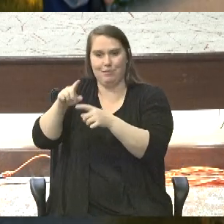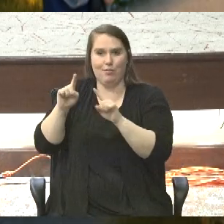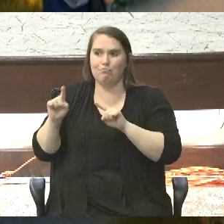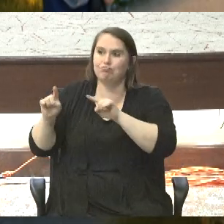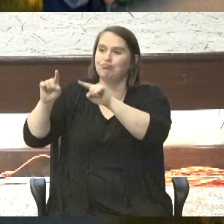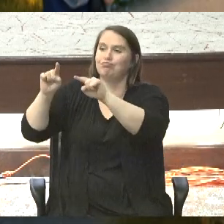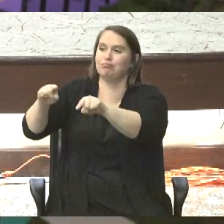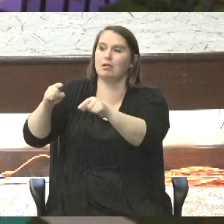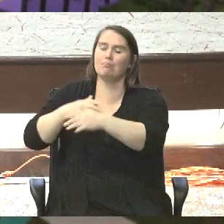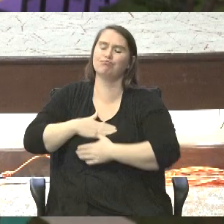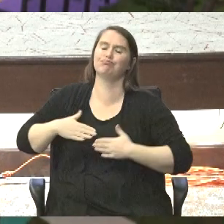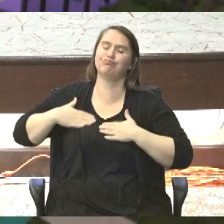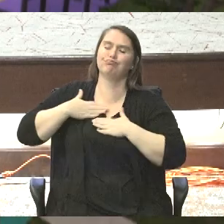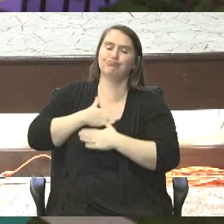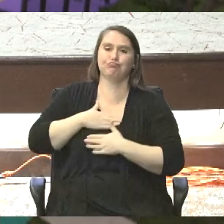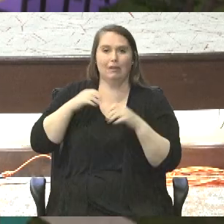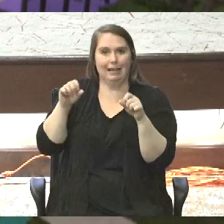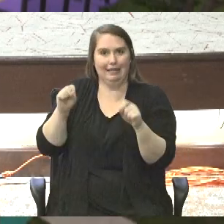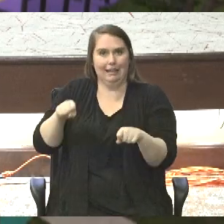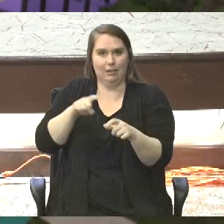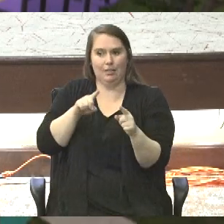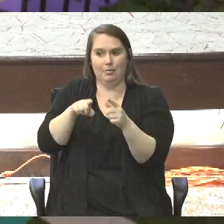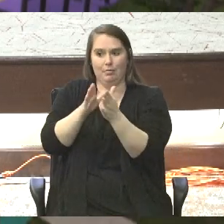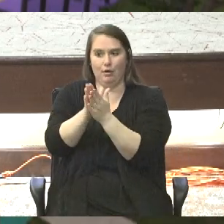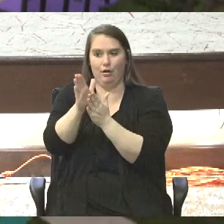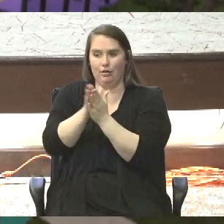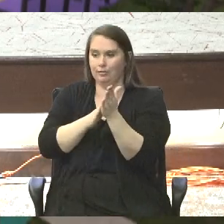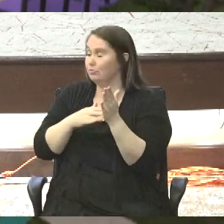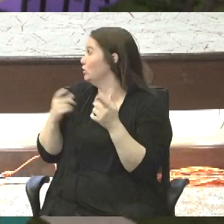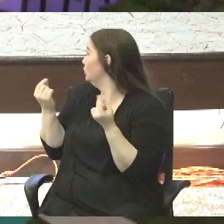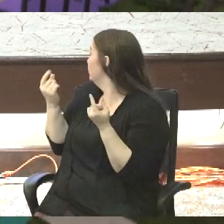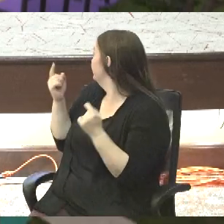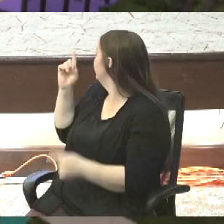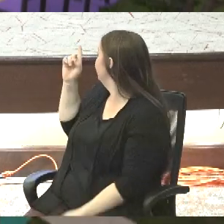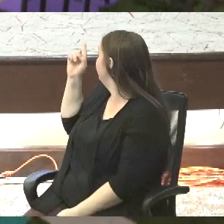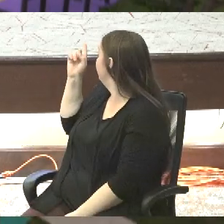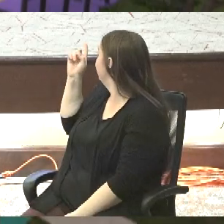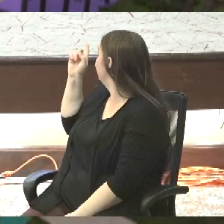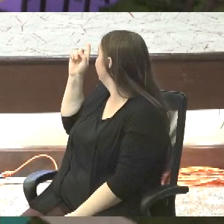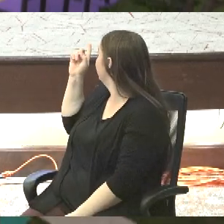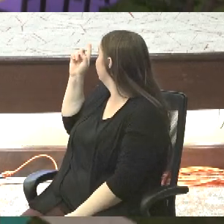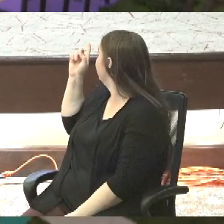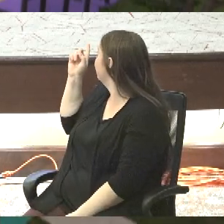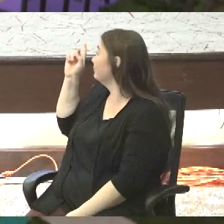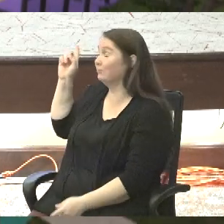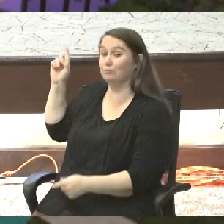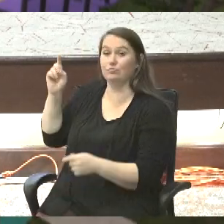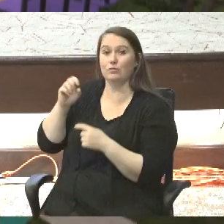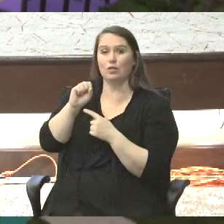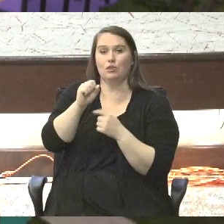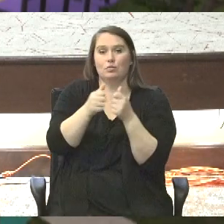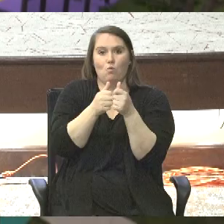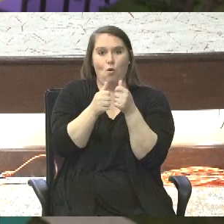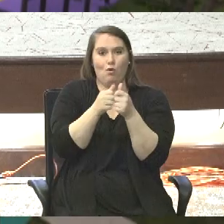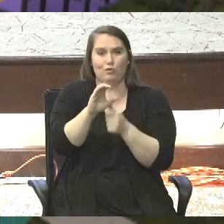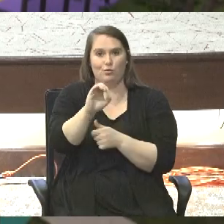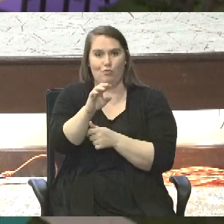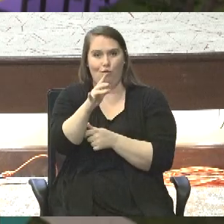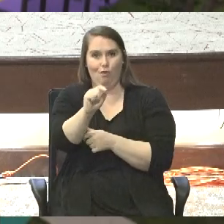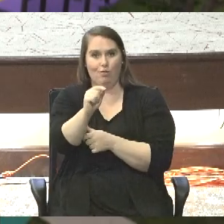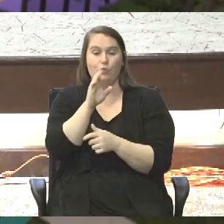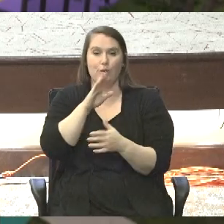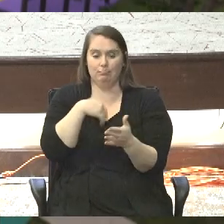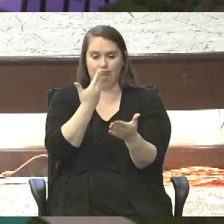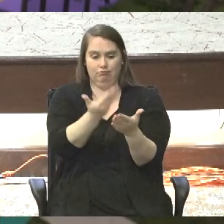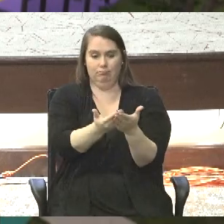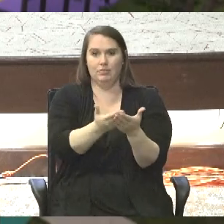in the park. We also started looking at our sports courts, and these will be off to the right of the playground. And